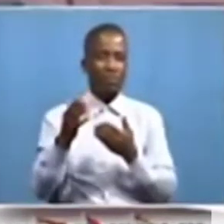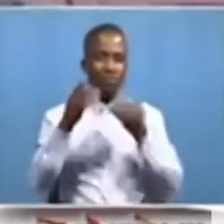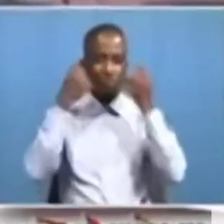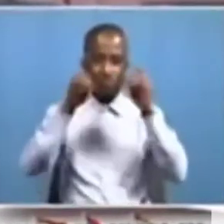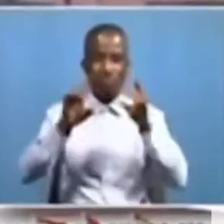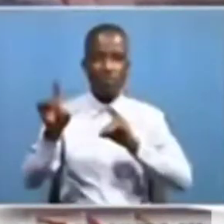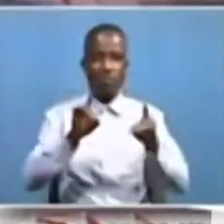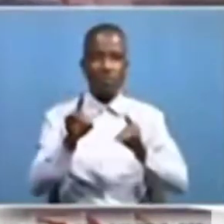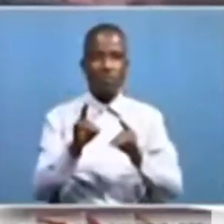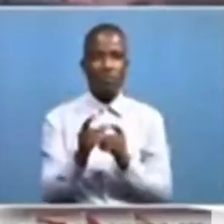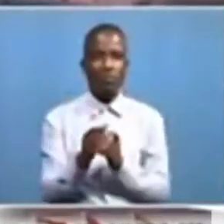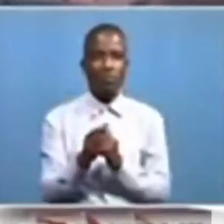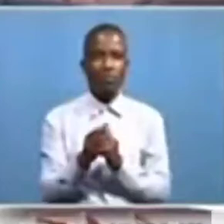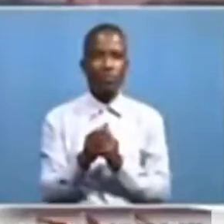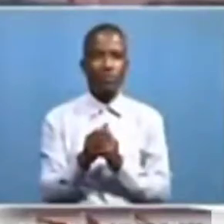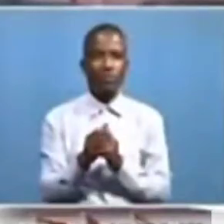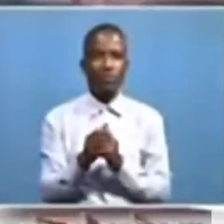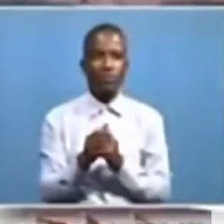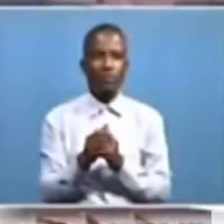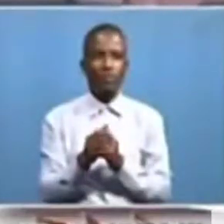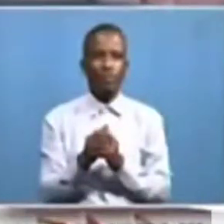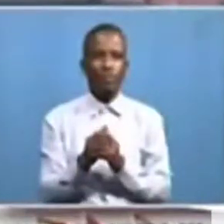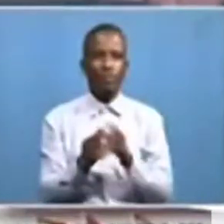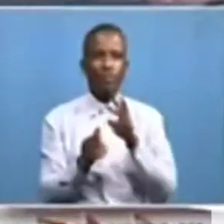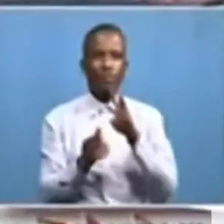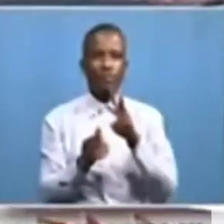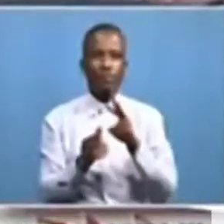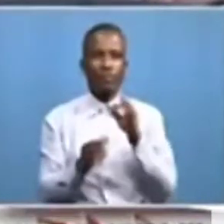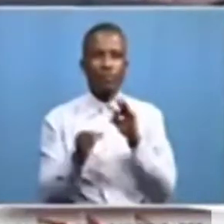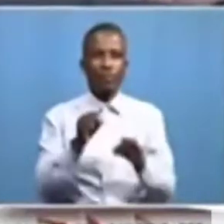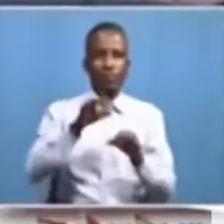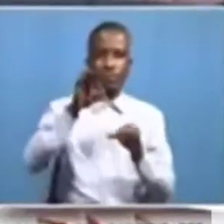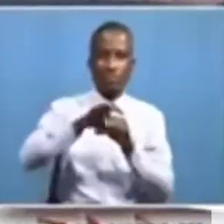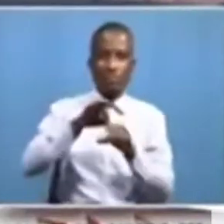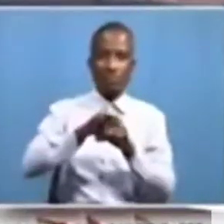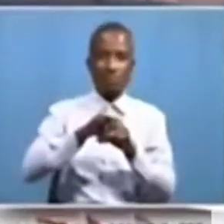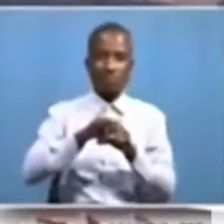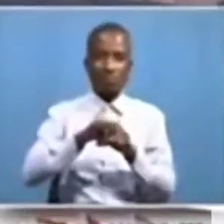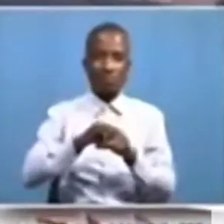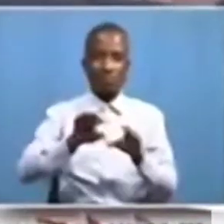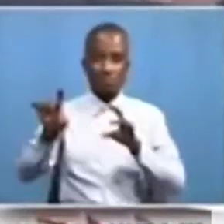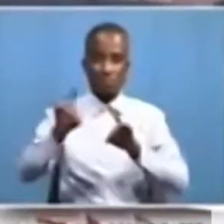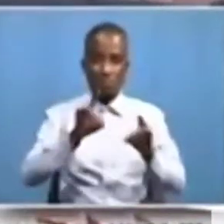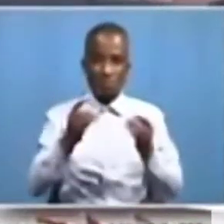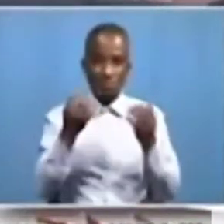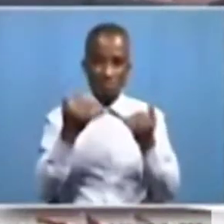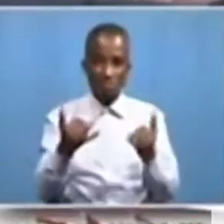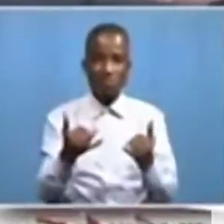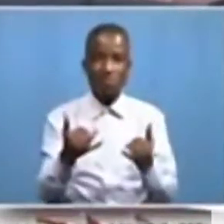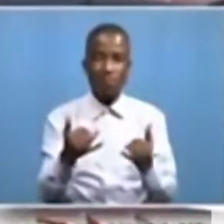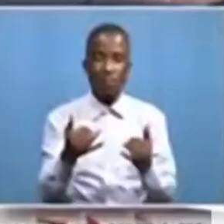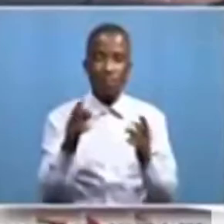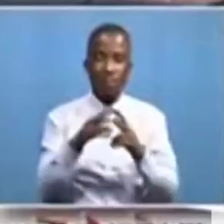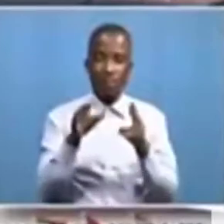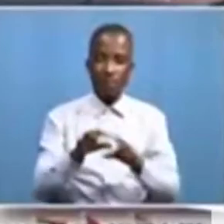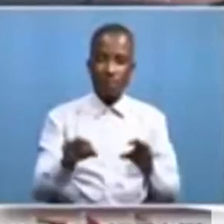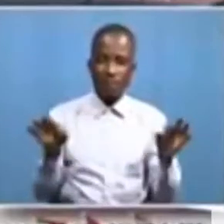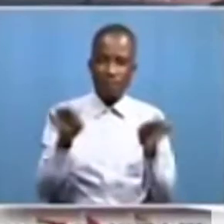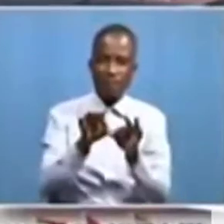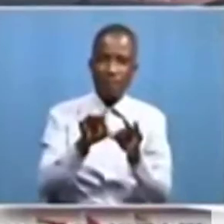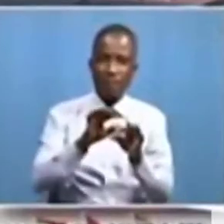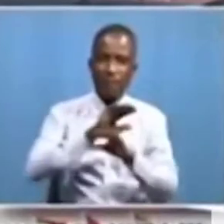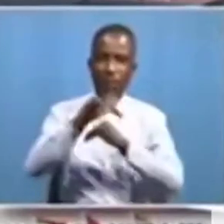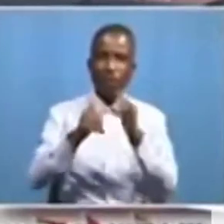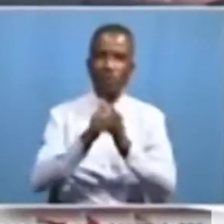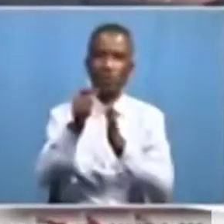was affected or not. 2. If the election was so conducted that it was substantially in accordance with the